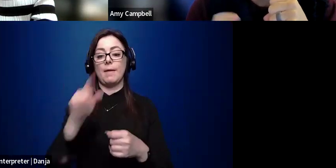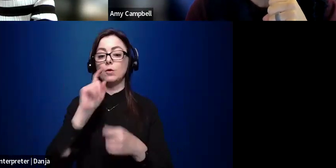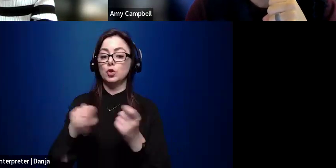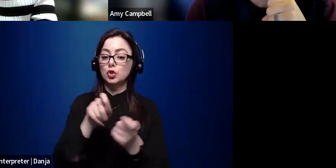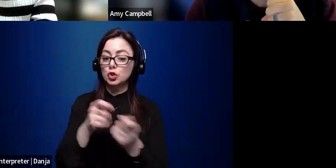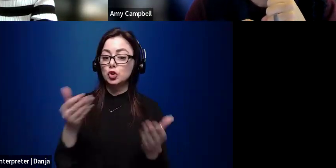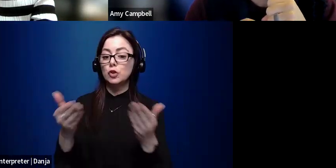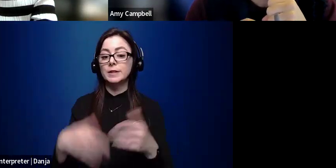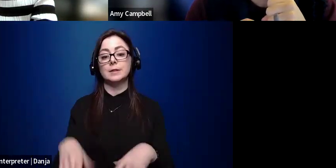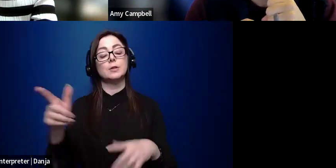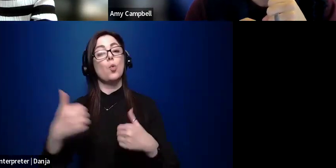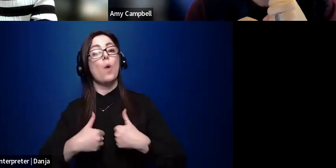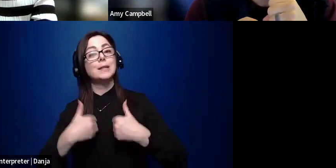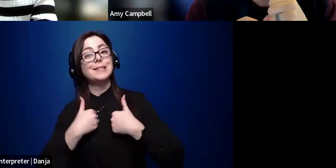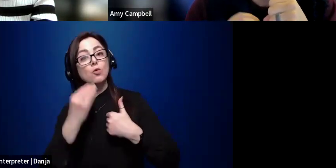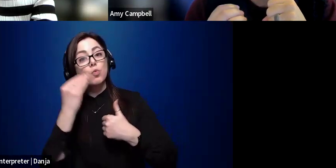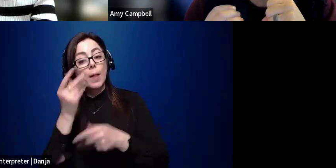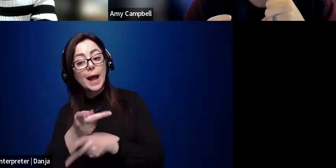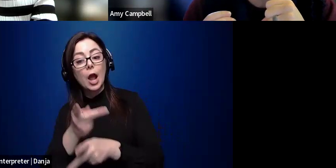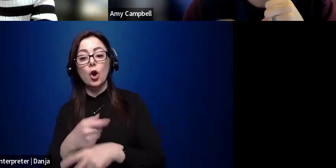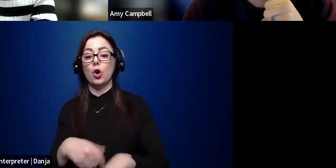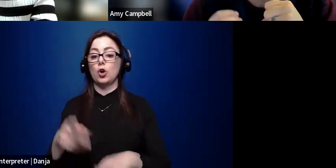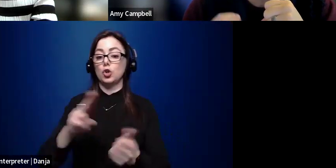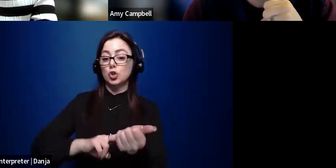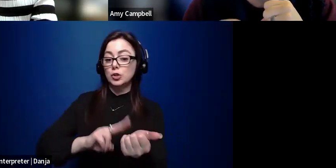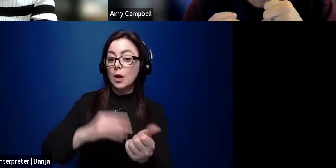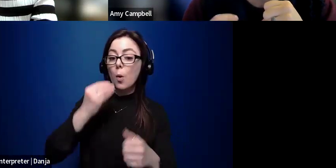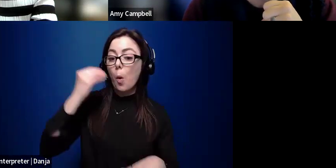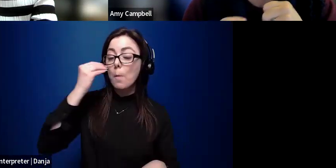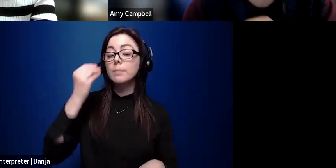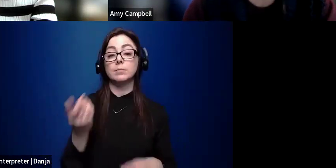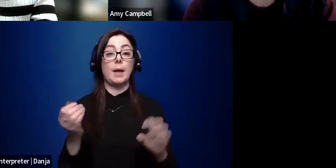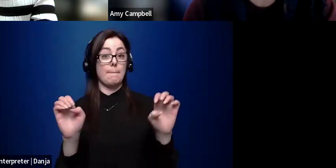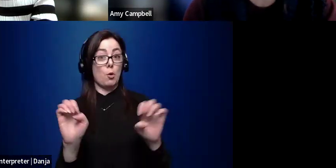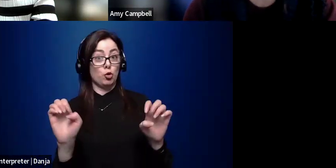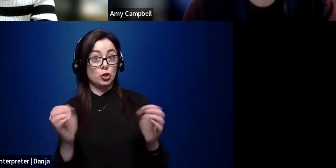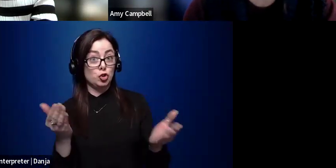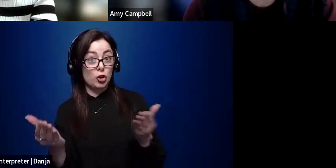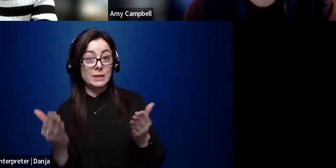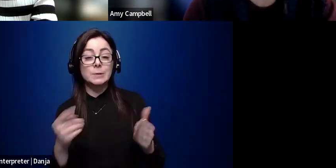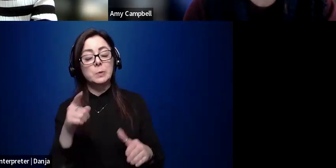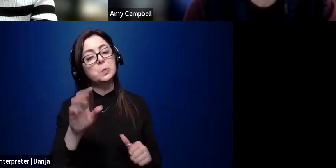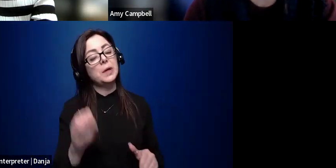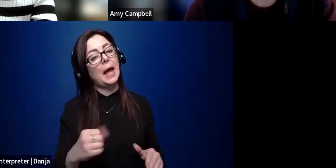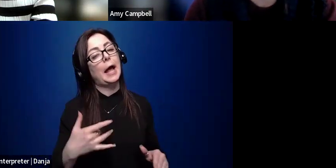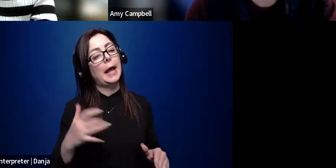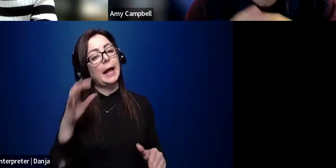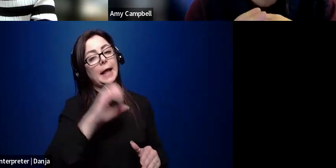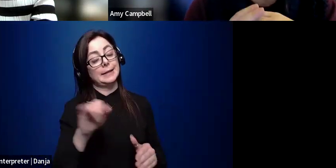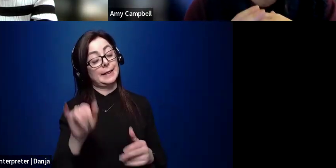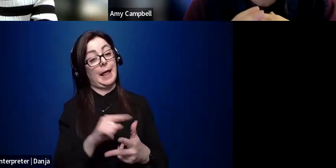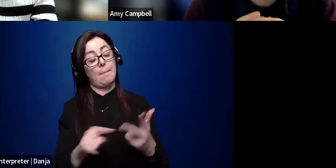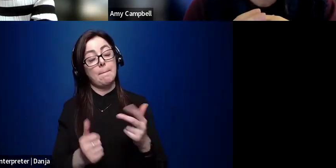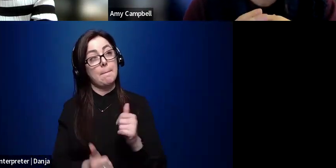homes, emergency services. You can guess that those are the most costly services in the system.